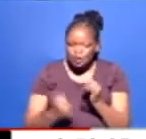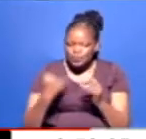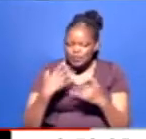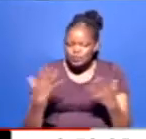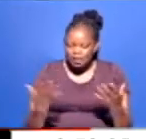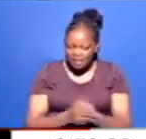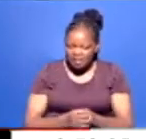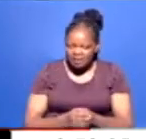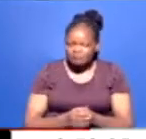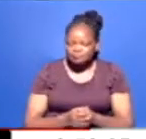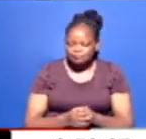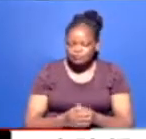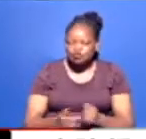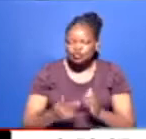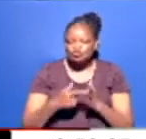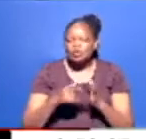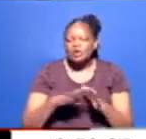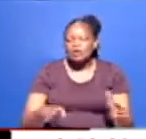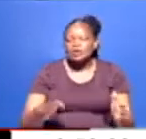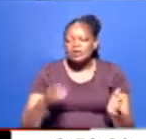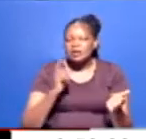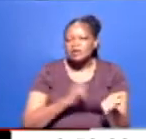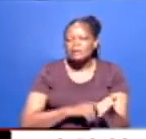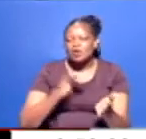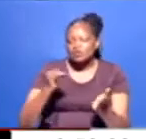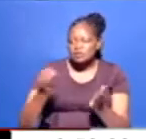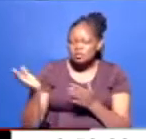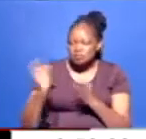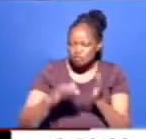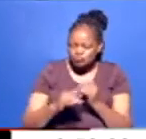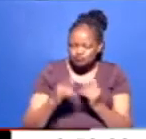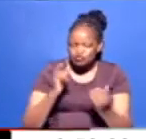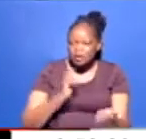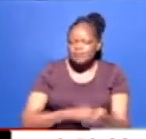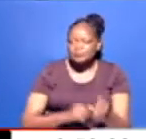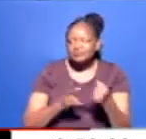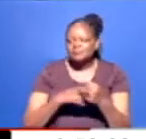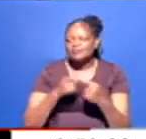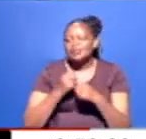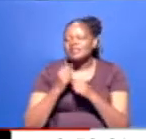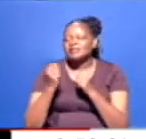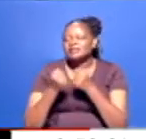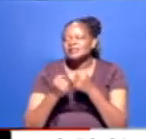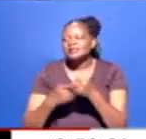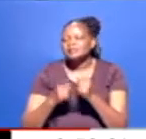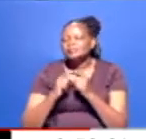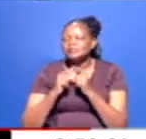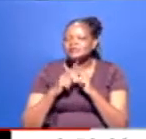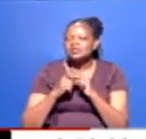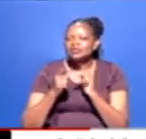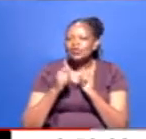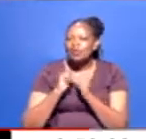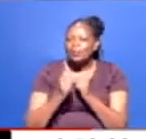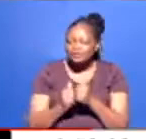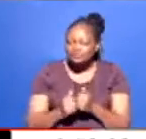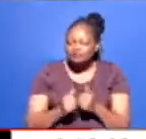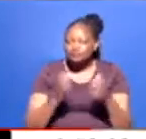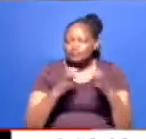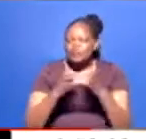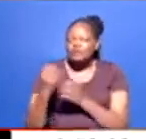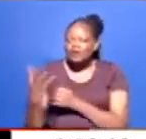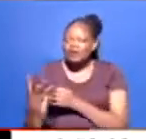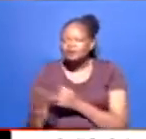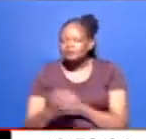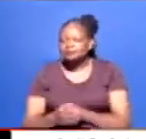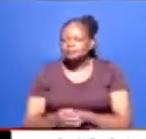Njukiri showgrounds in Embu County. The return of Embu Sevens saw 16 teams begin the competition in pools of four. Menegai